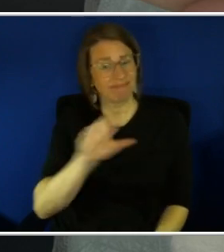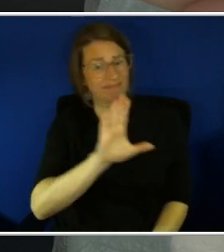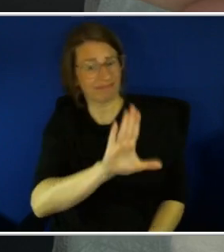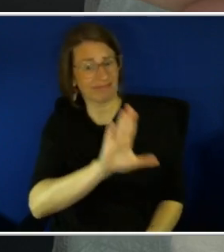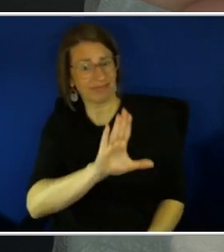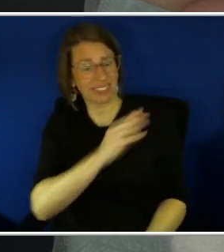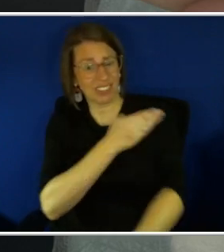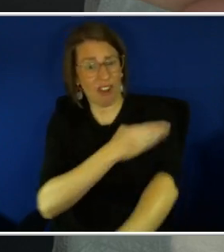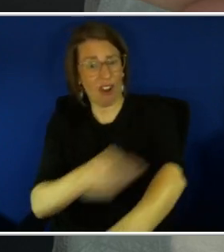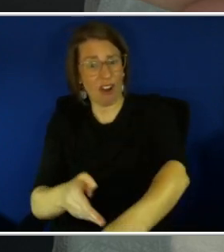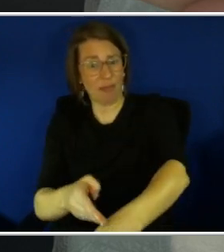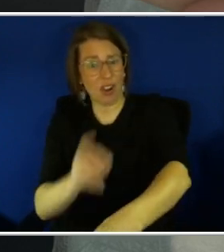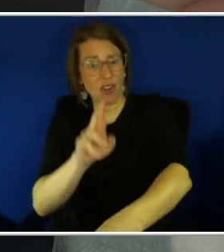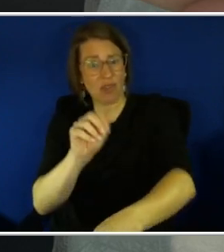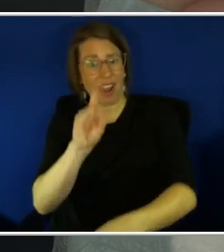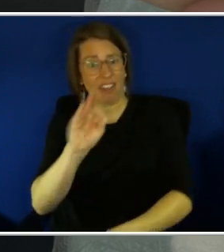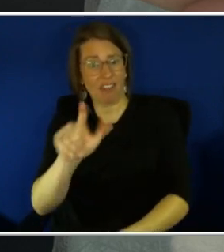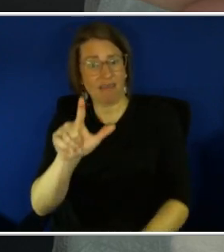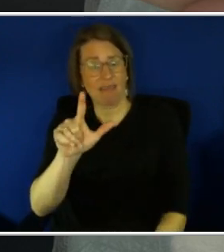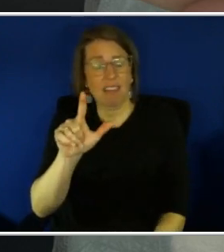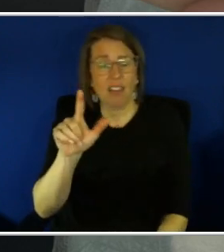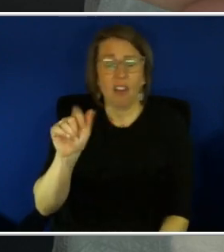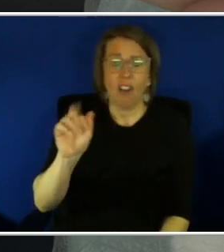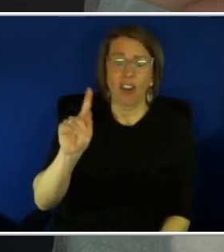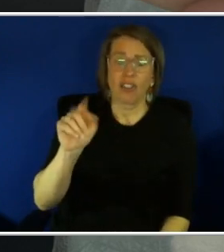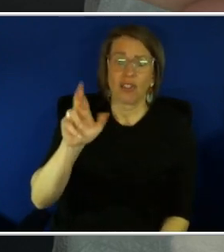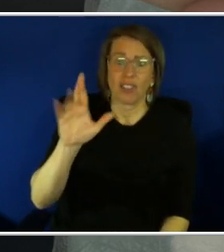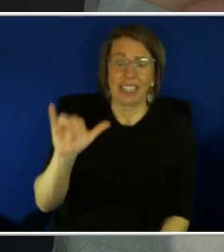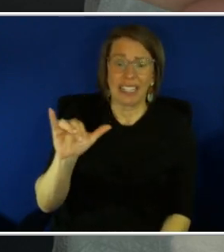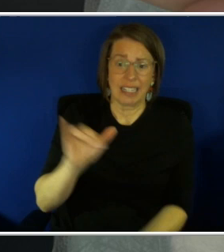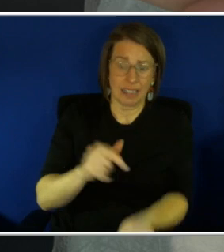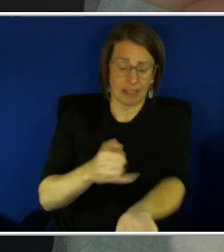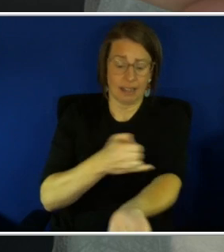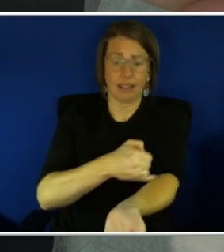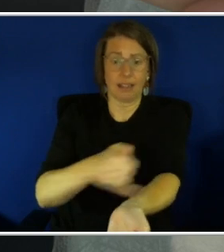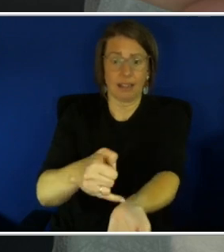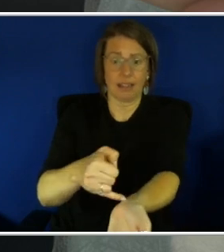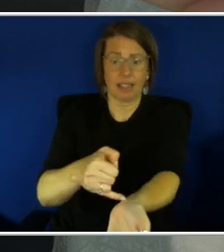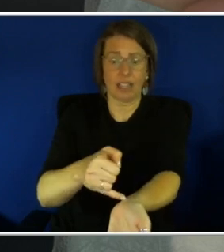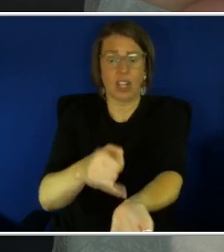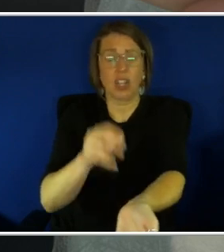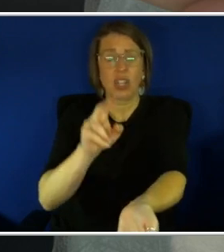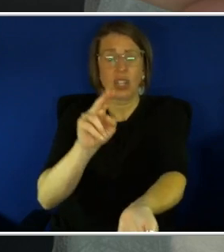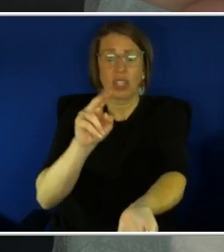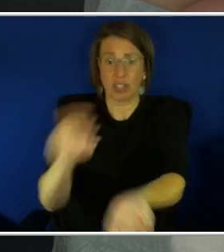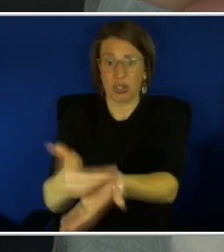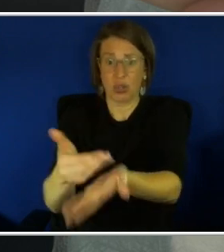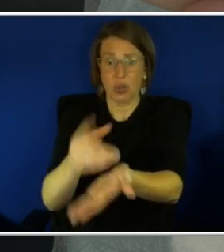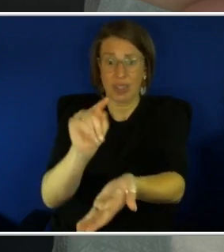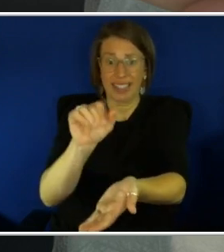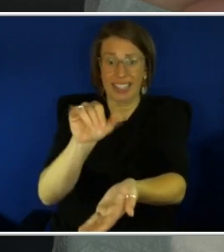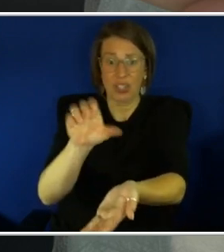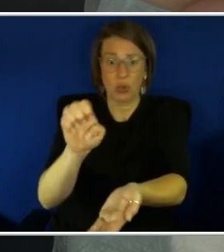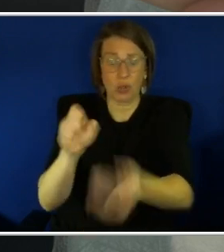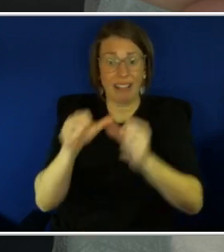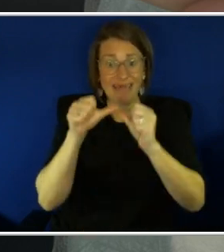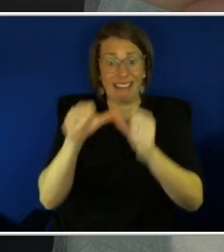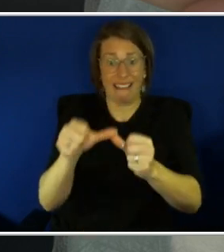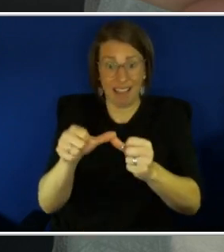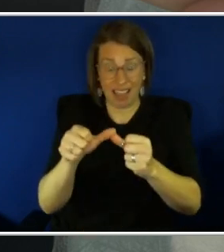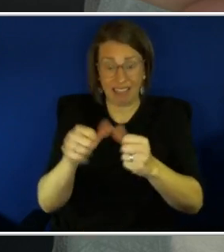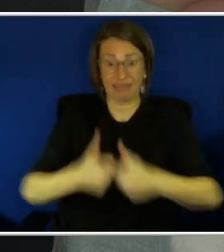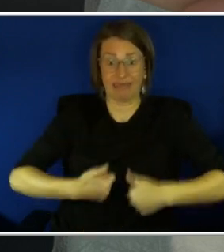artery that's been marked out, and when you bring that new tissue down to the leg, you need to make sure it stays alive on its blood